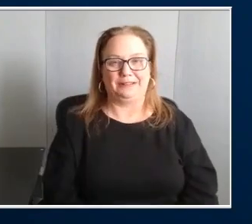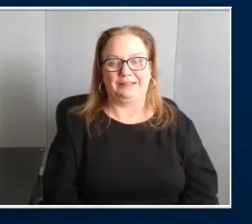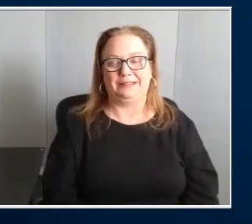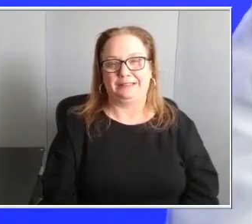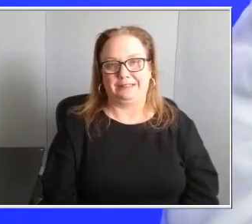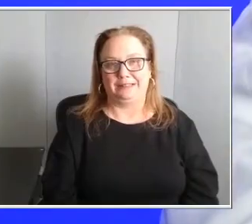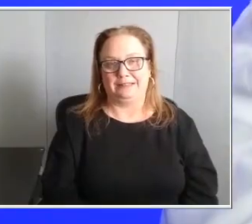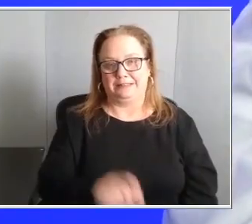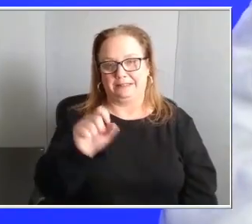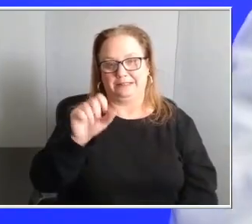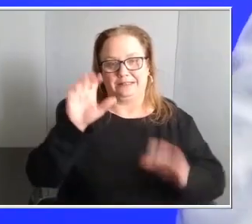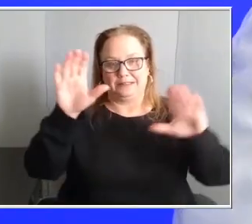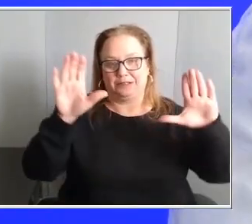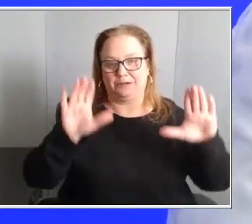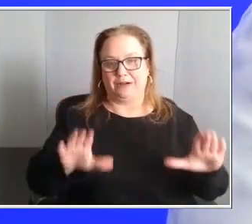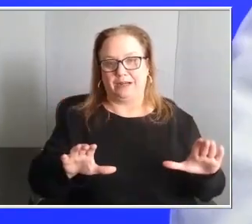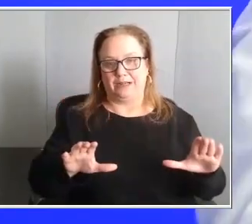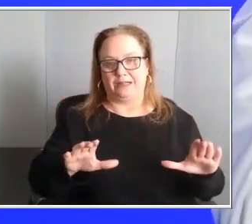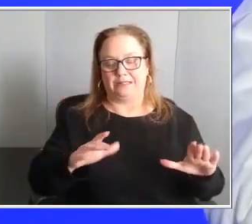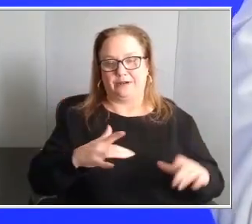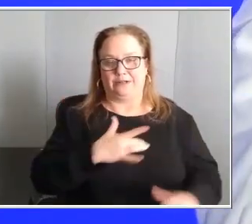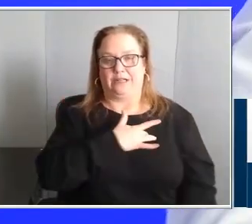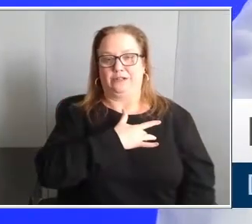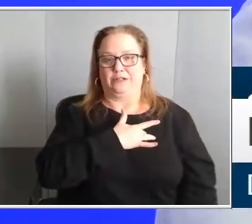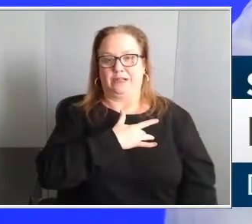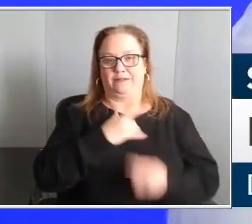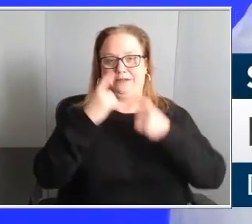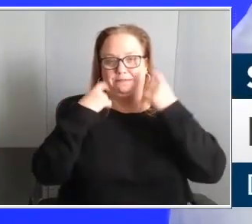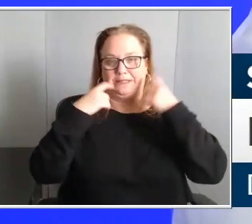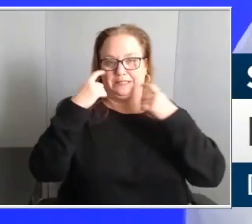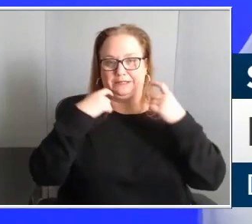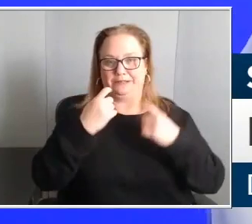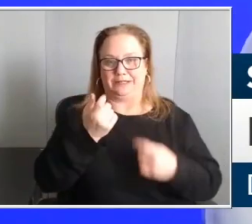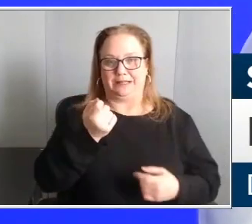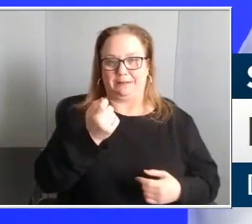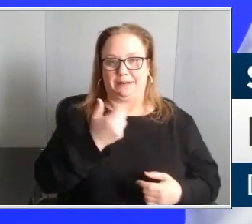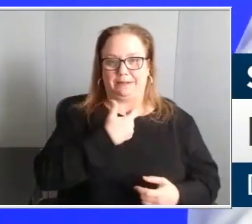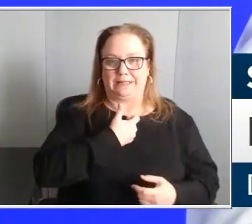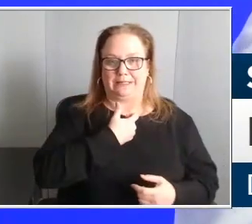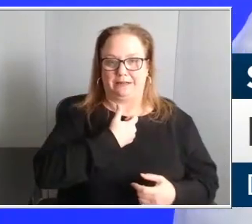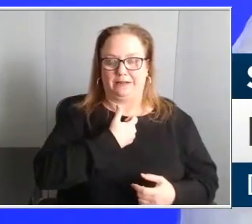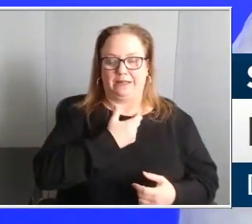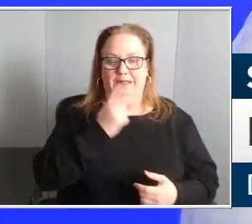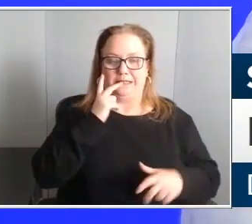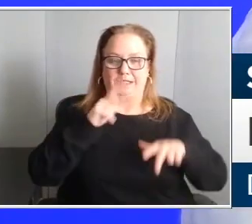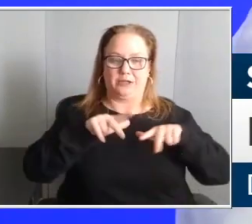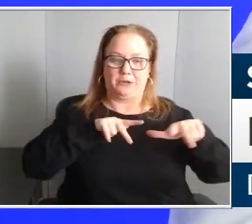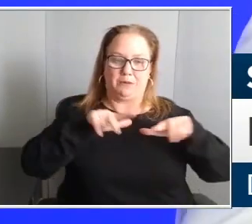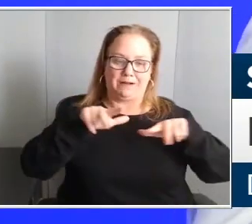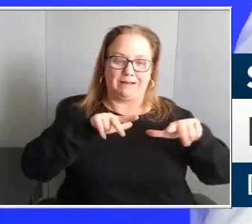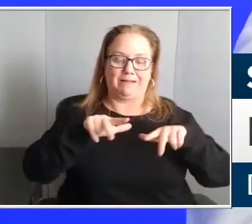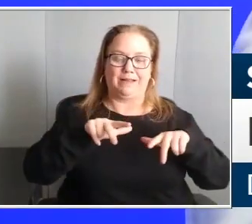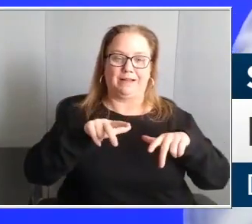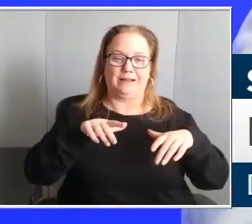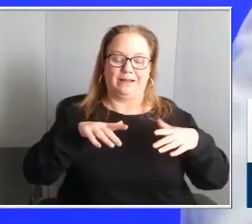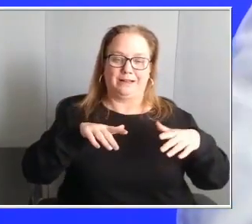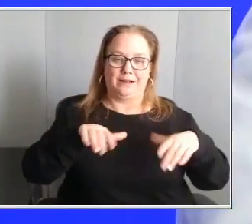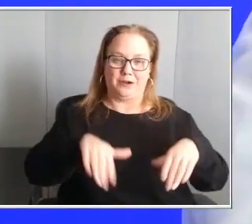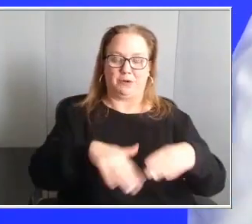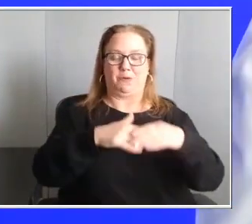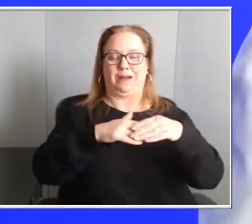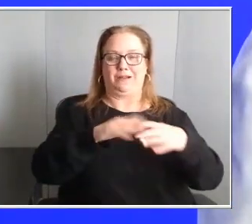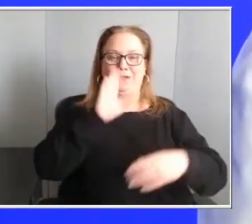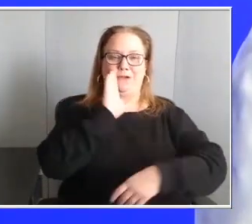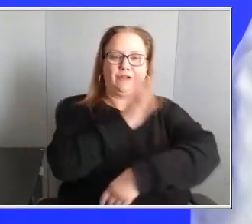this is great. I mean, it is very touching. I have some tears building up behind my eyes, Yes. but it's just to see you walk down the aisle and just to come full circle.